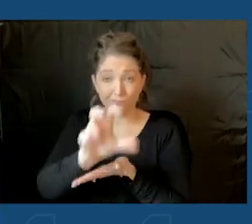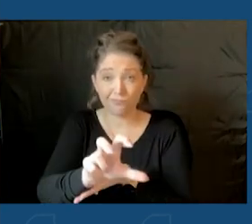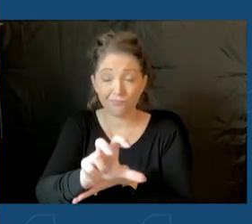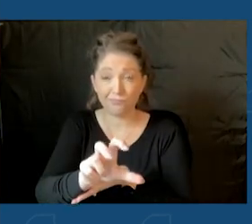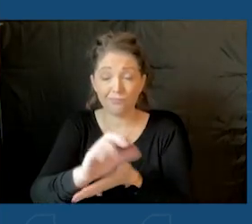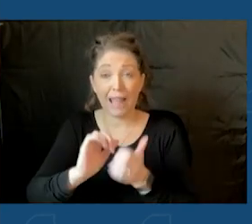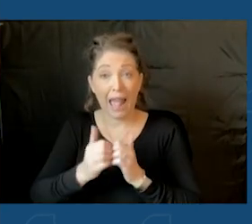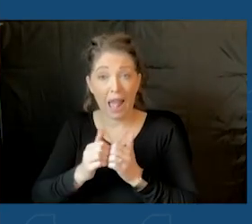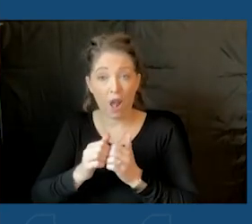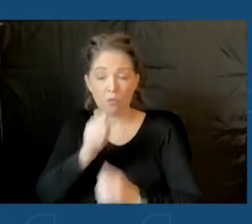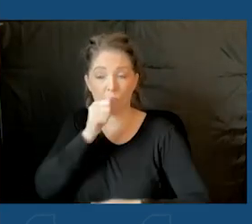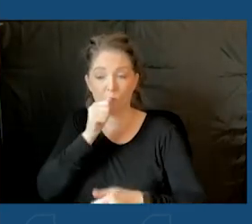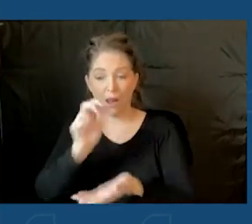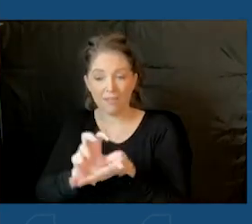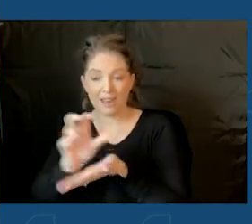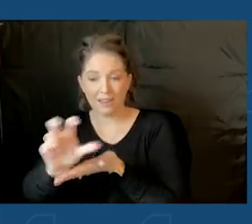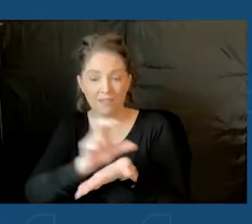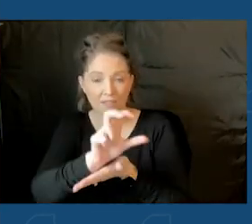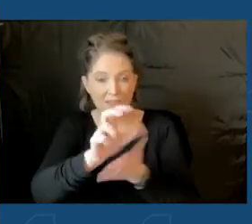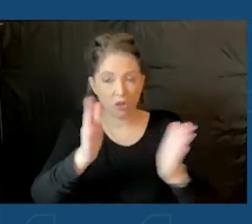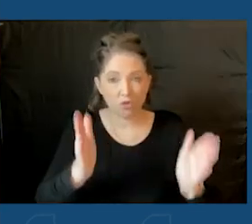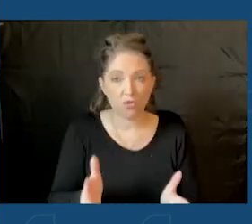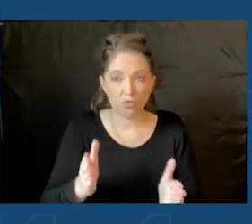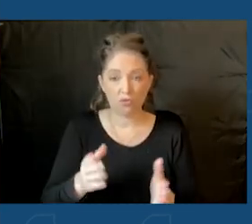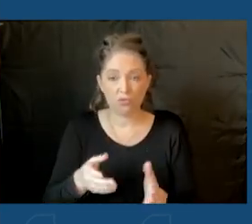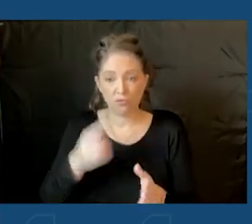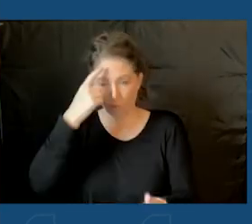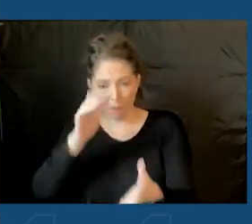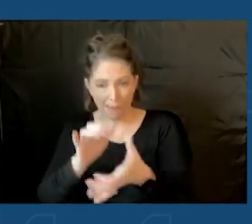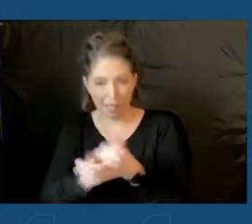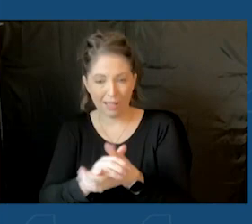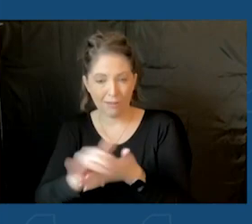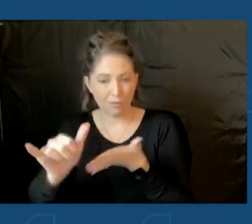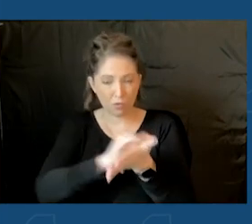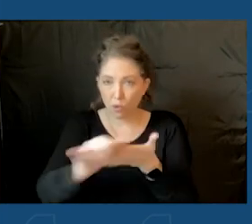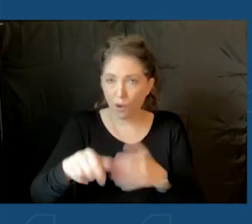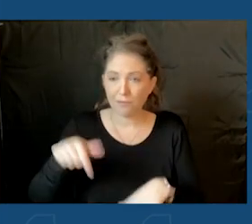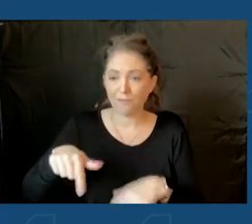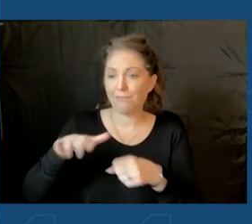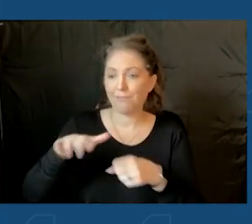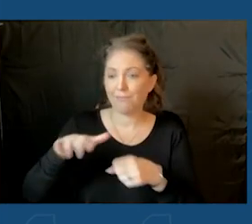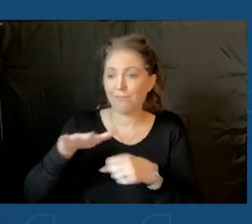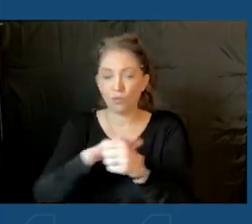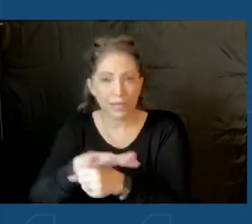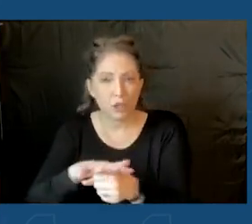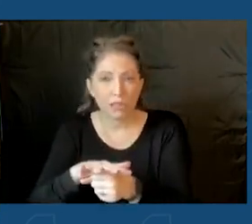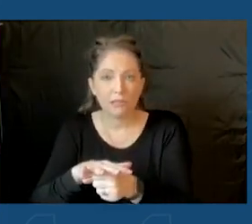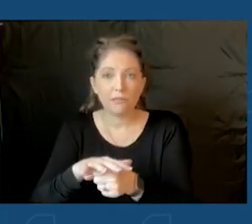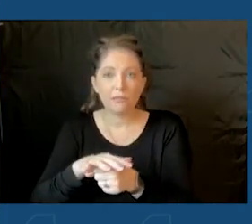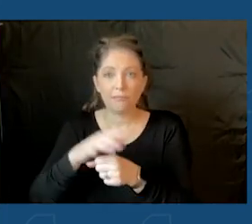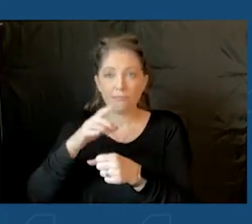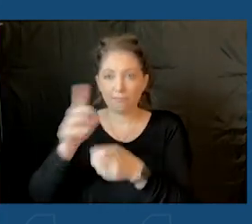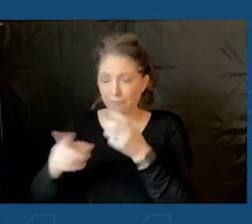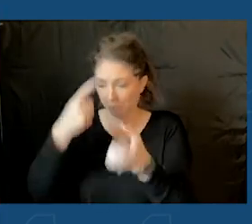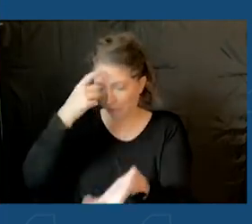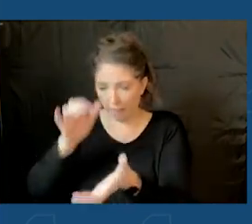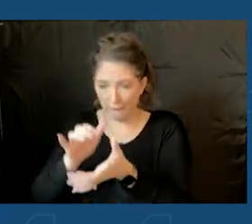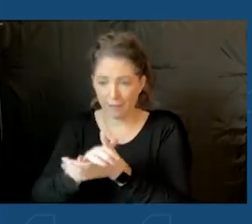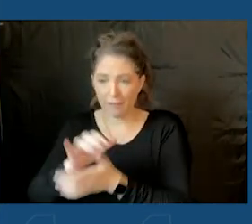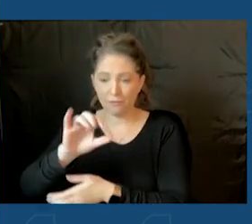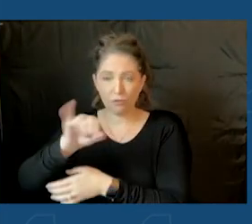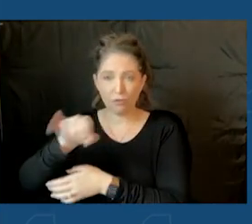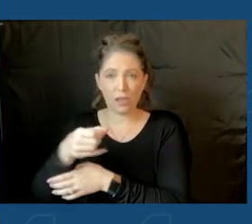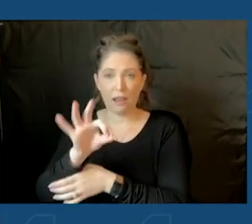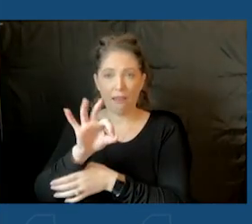private investors with faith in New York, faith in the region, faith in JFK, and dare I say, faith in the